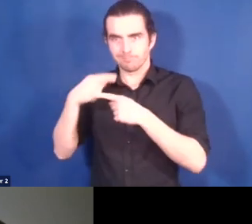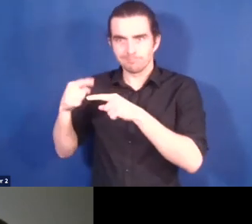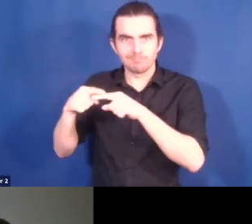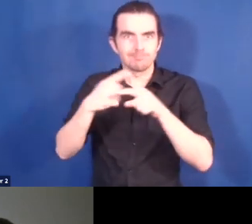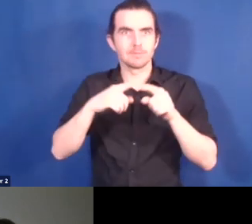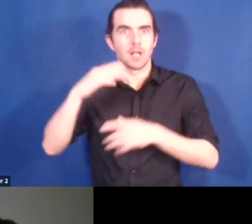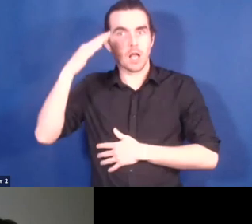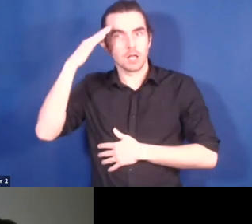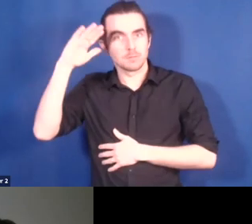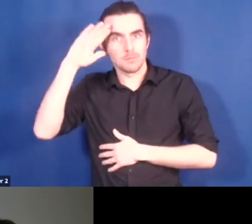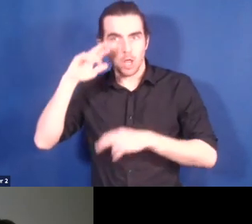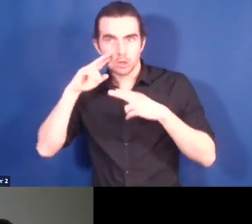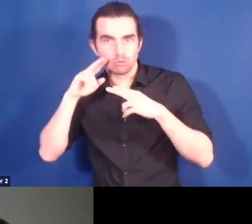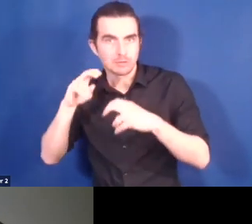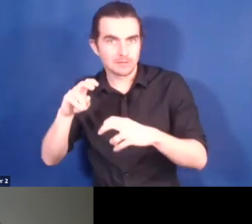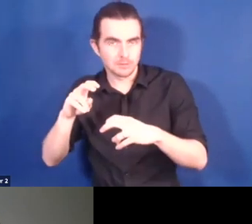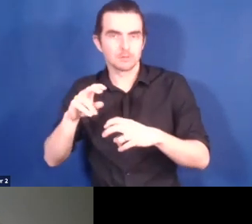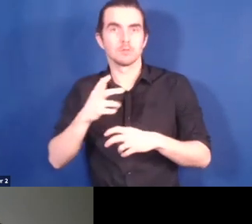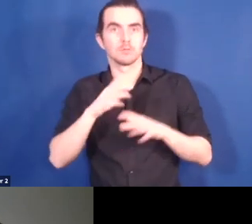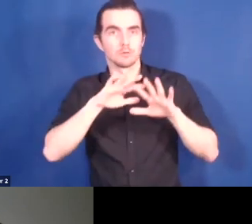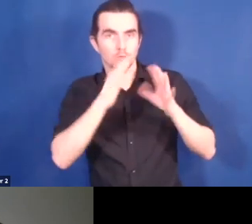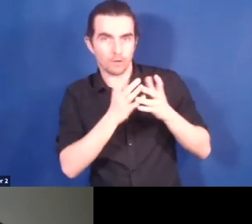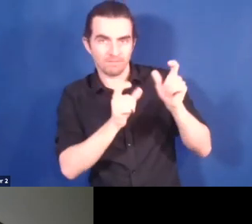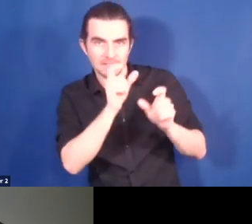this discussion, because whole of